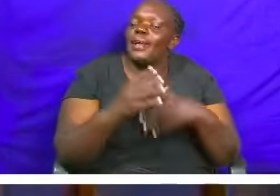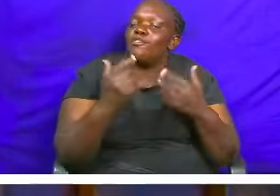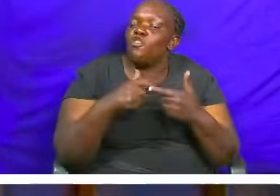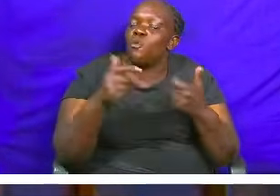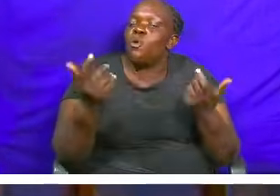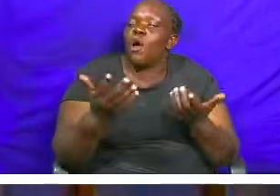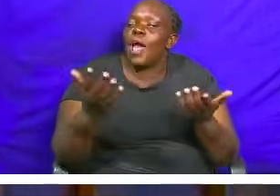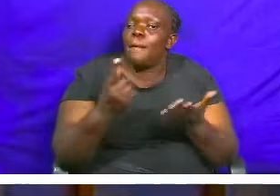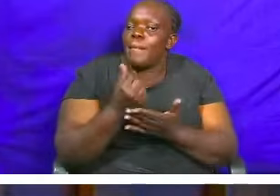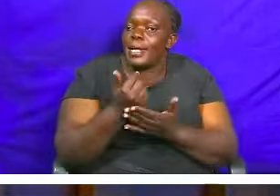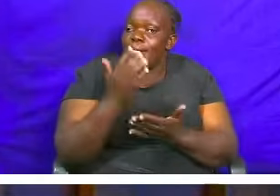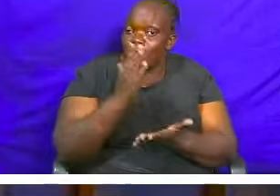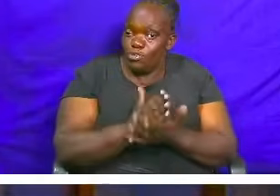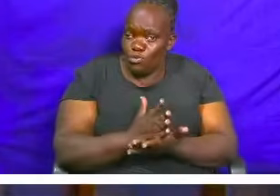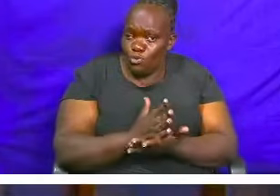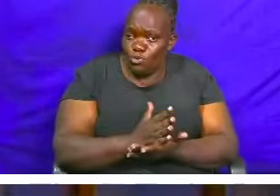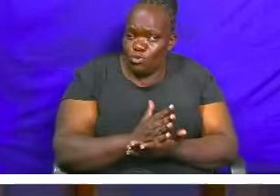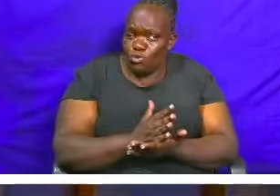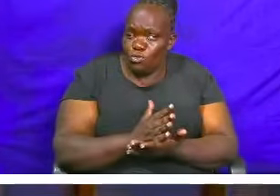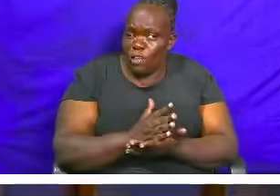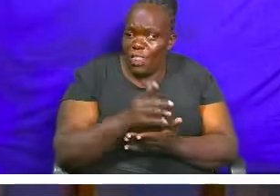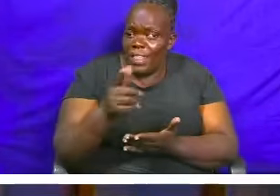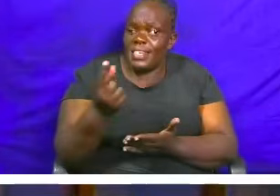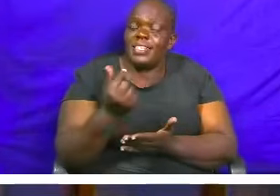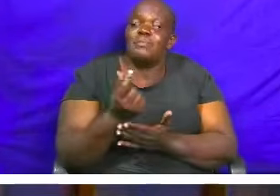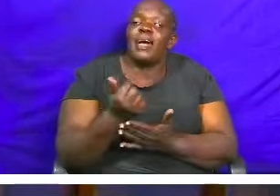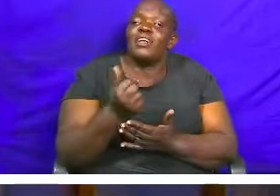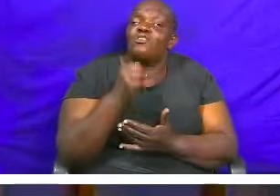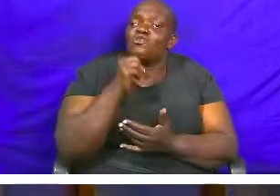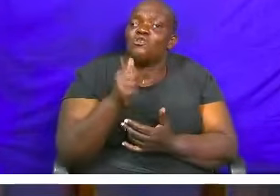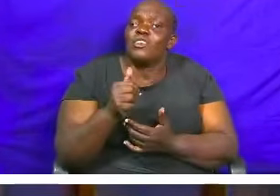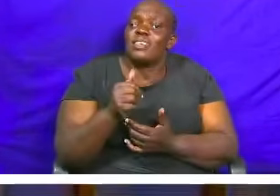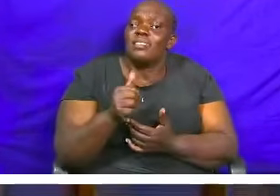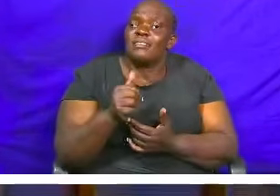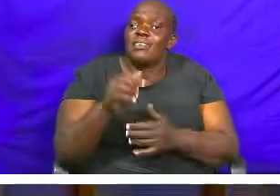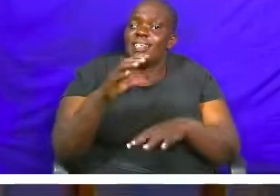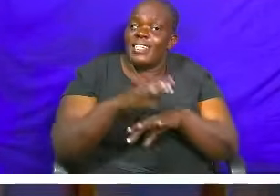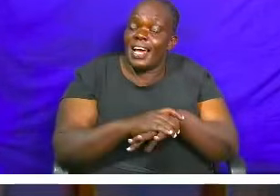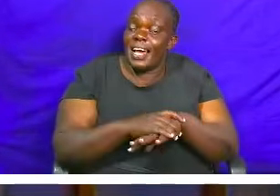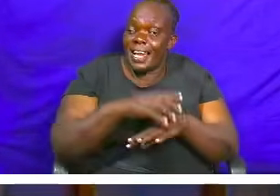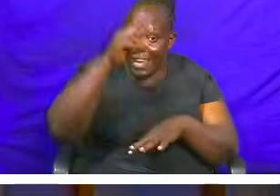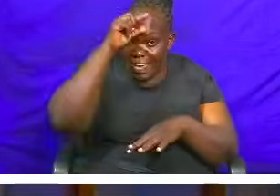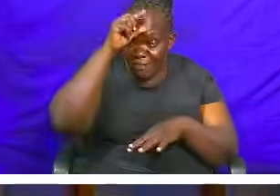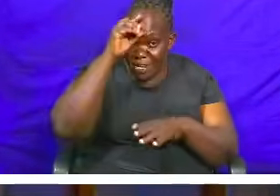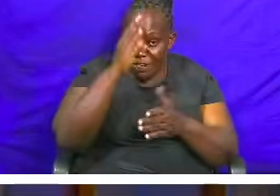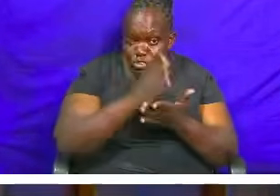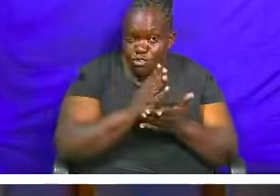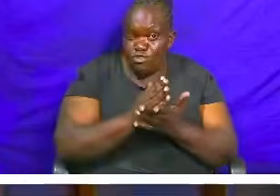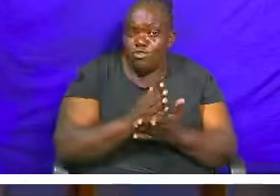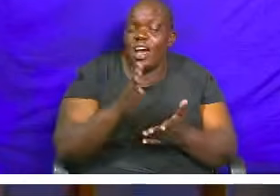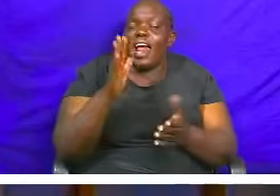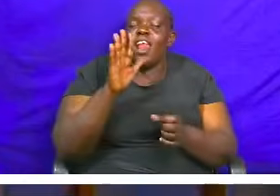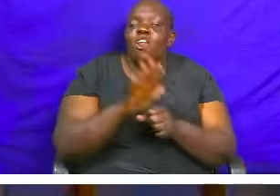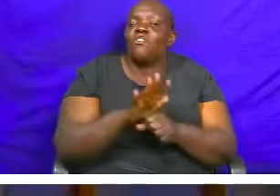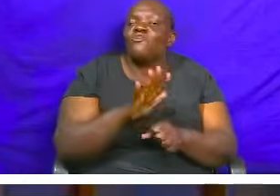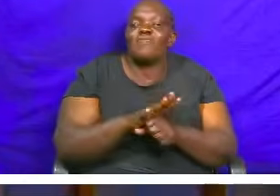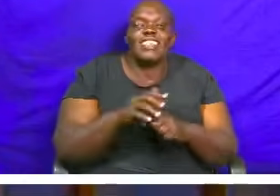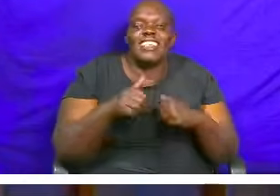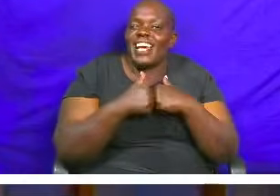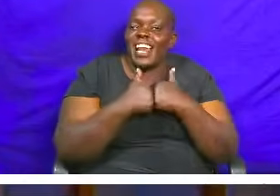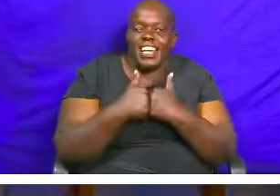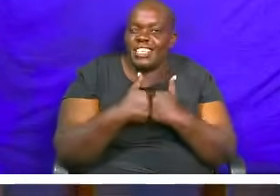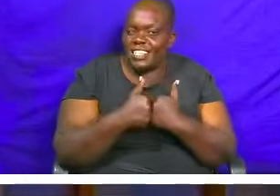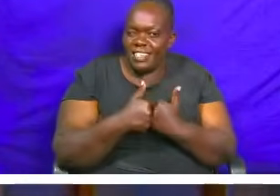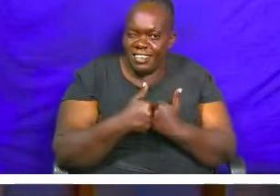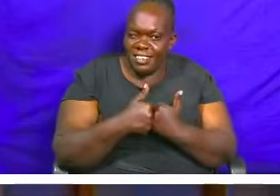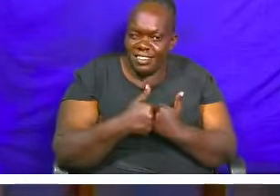money? Otherwise, if that money is not taken by government, then you'll find a lot of things stalling. So this 7 shilling